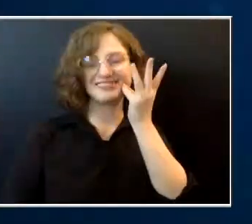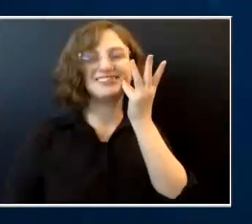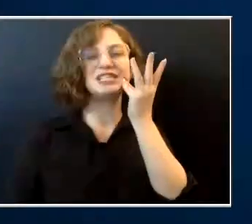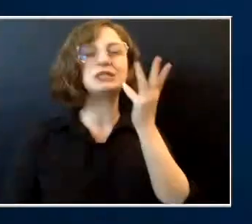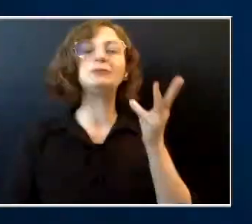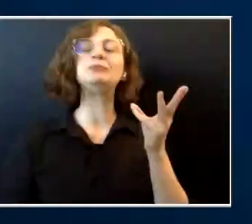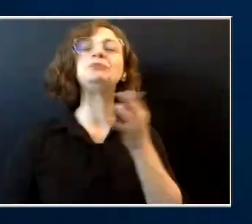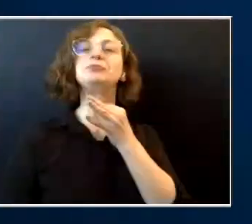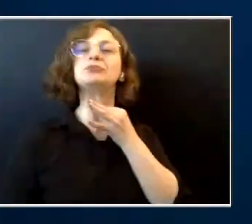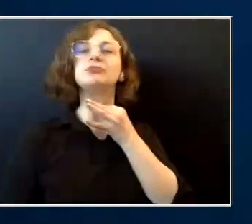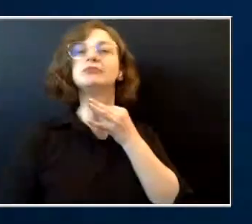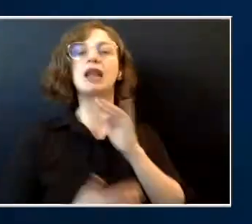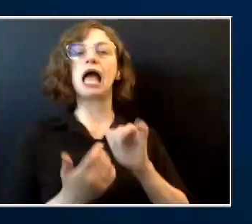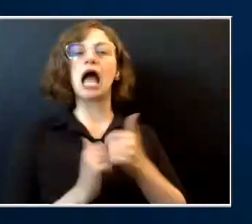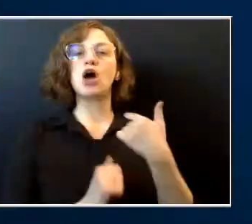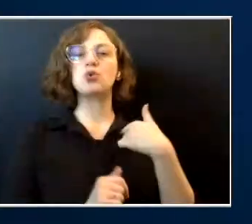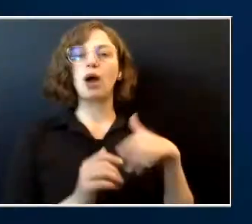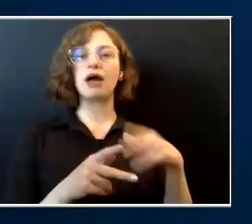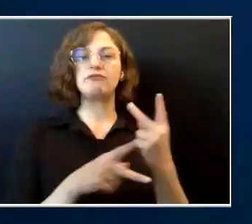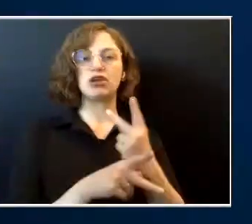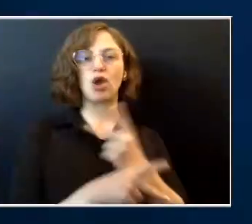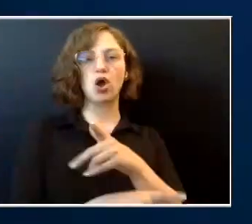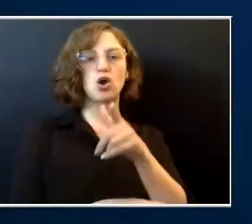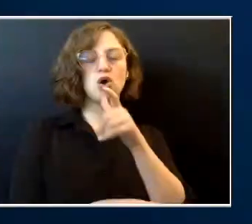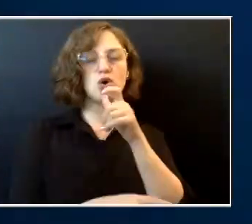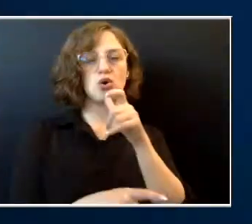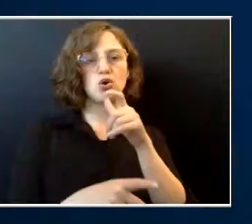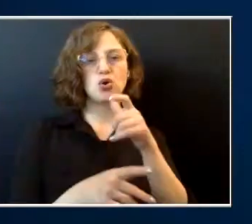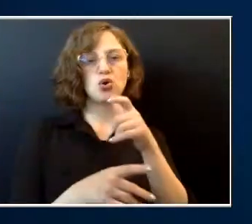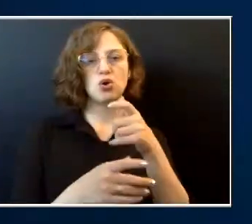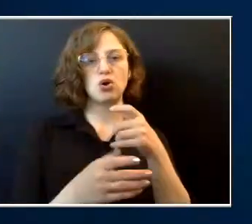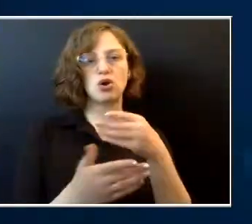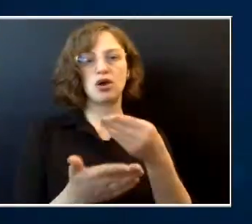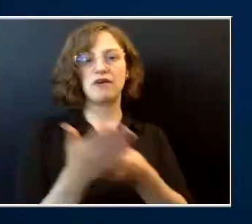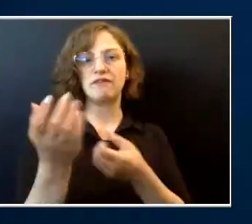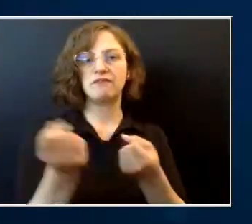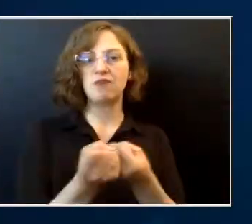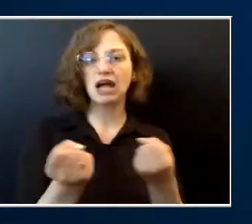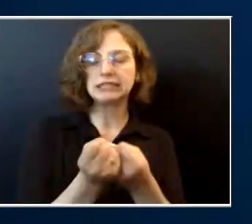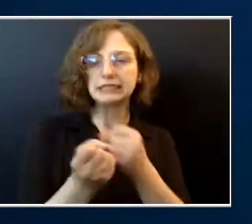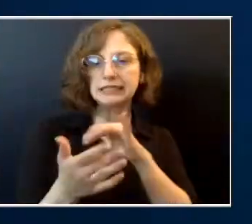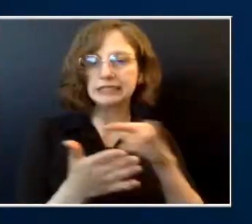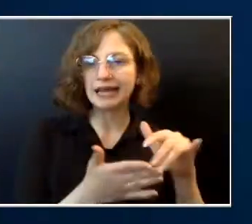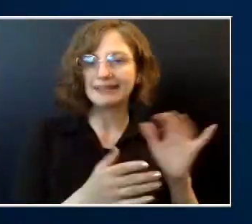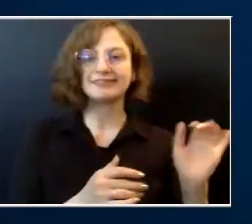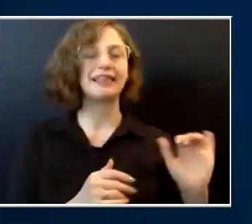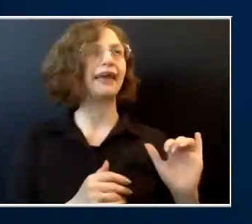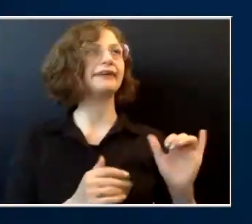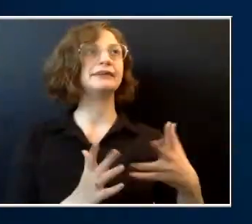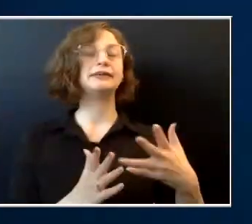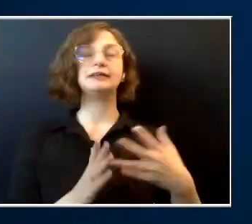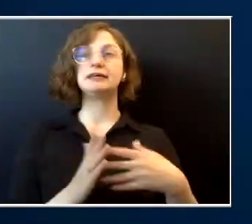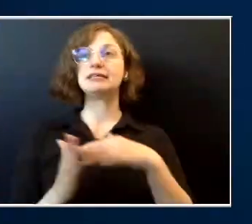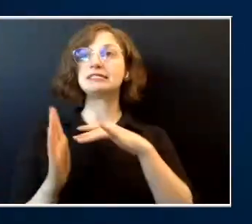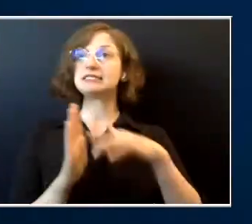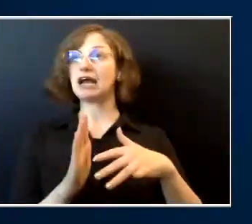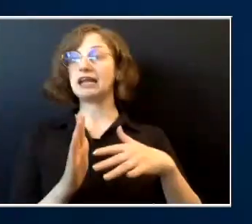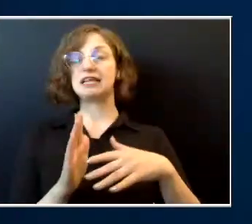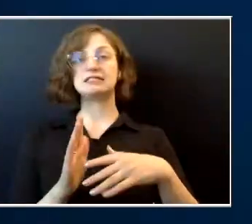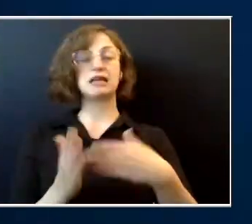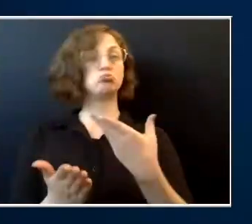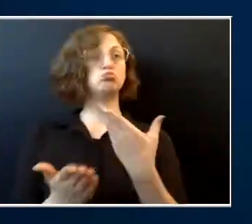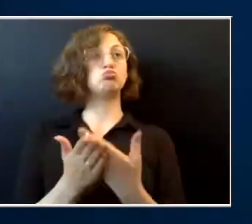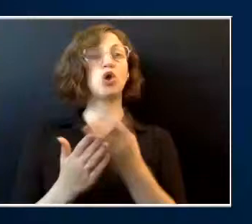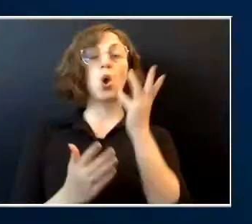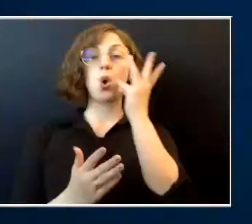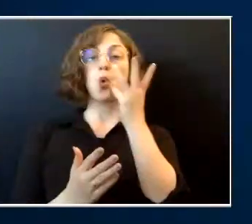who funds any given study? For example, the studies that showed drinking wine is good for my heart. Yeah. How can I tell if the wine industry